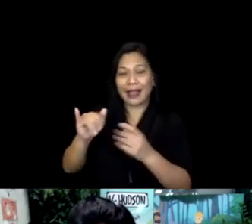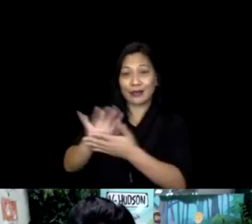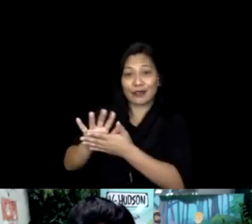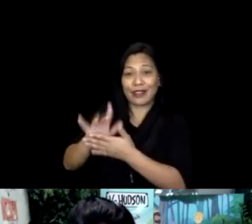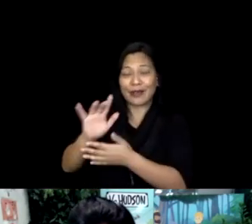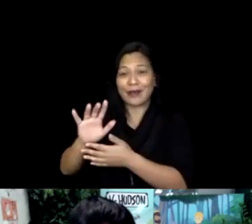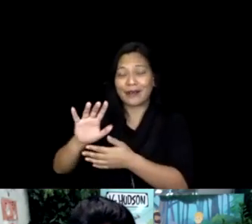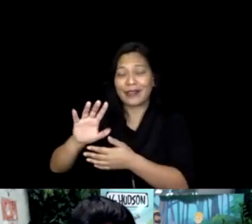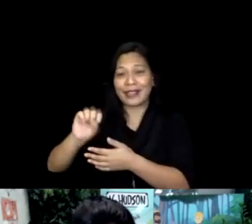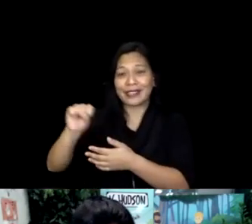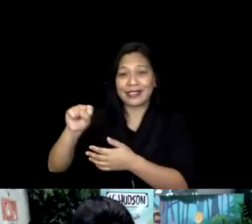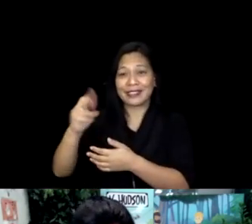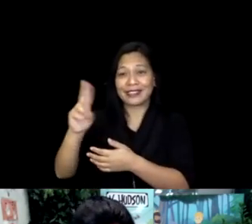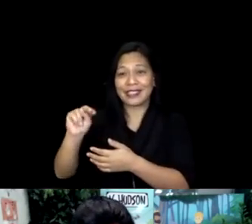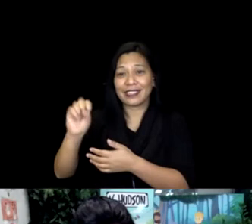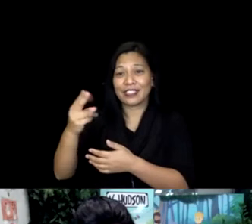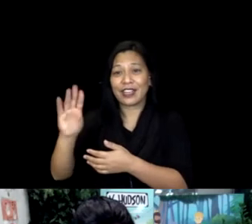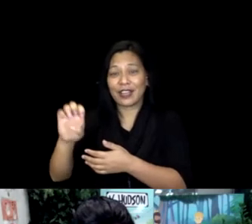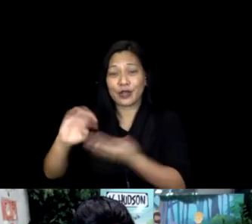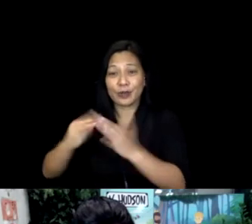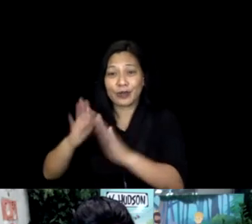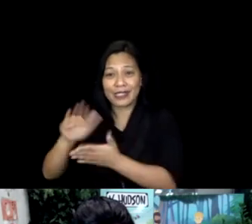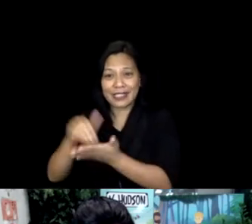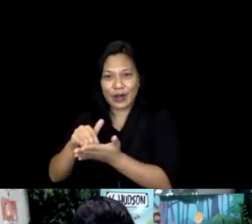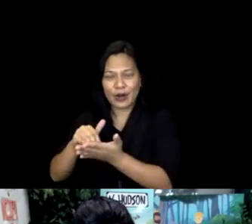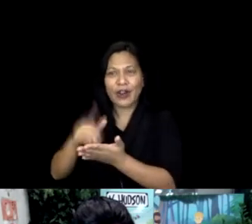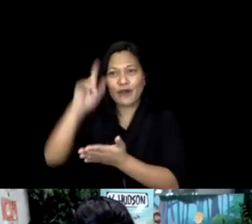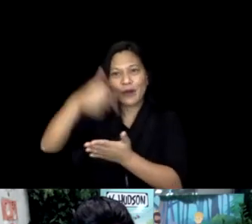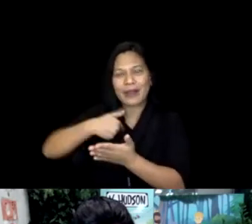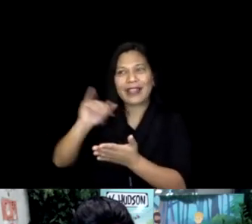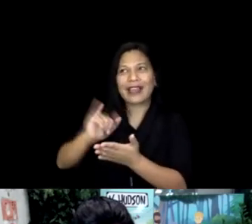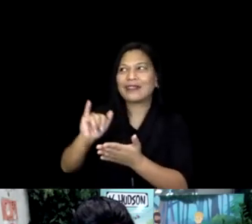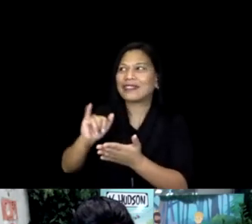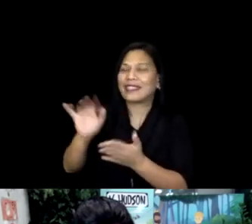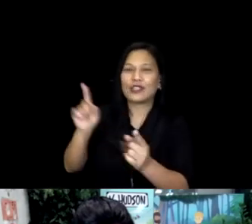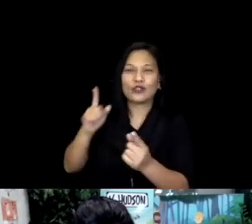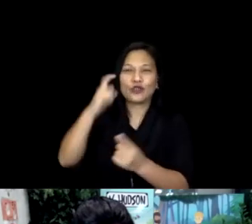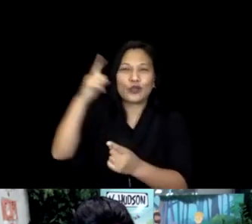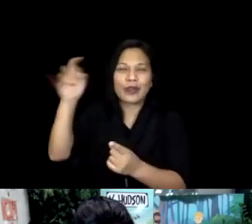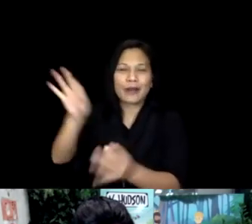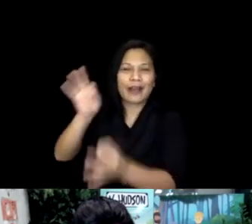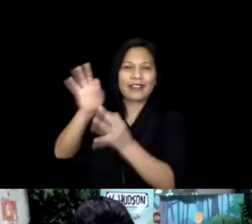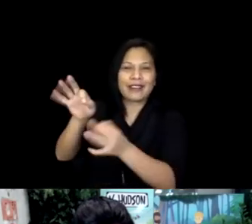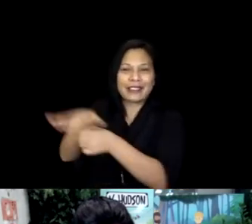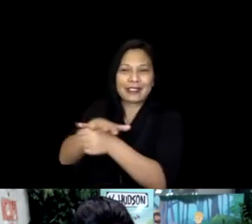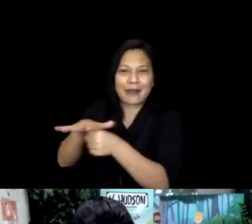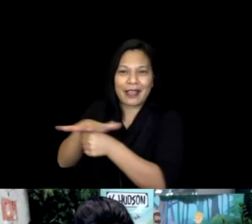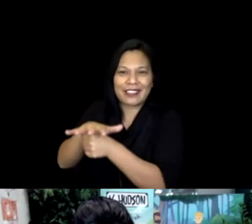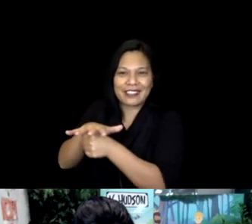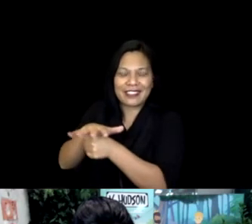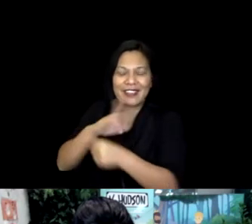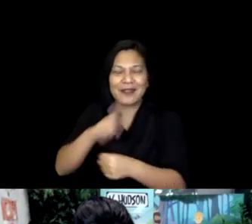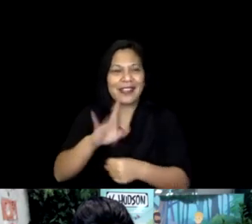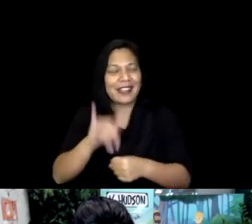the place that I longed for, the place that I longed for in, you know, my neighborhood, which is surrounded by priority